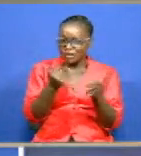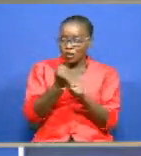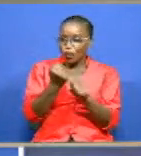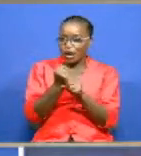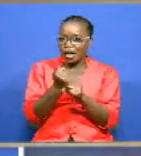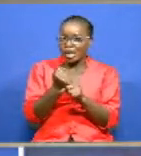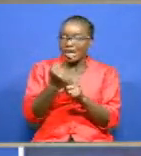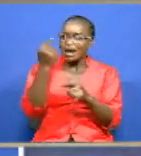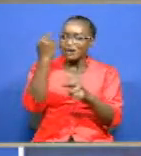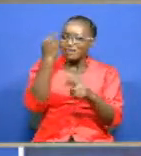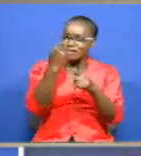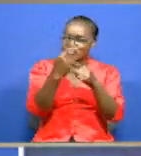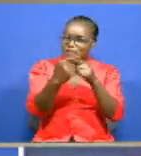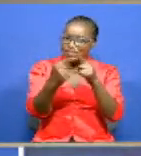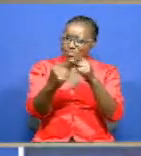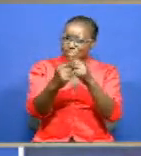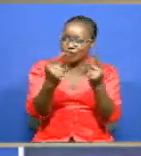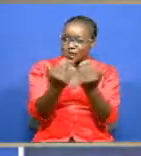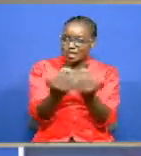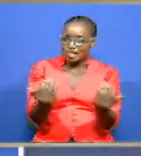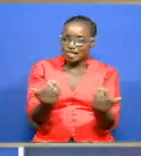thing,